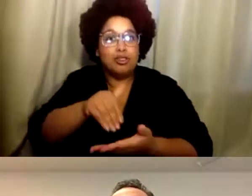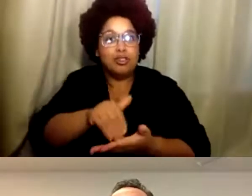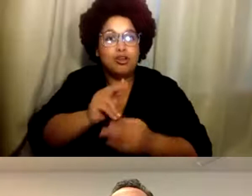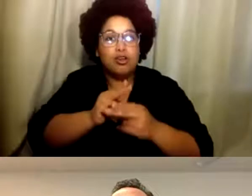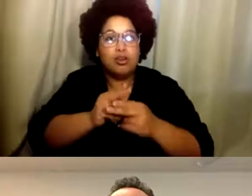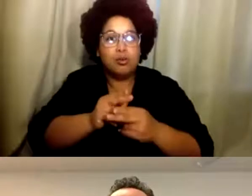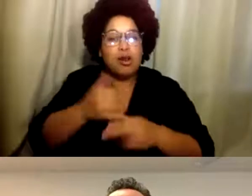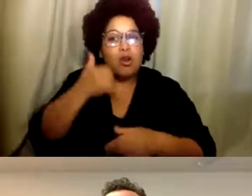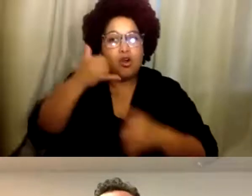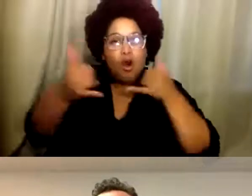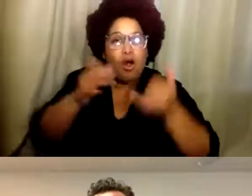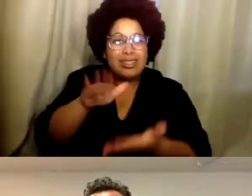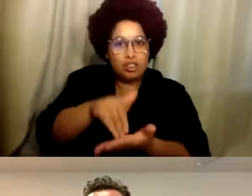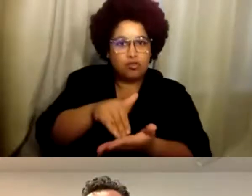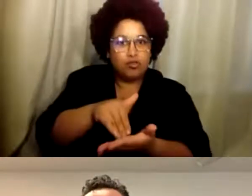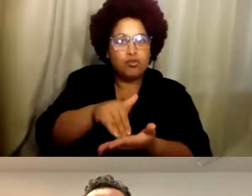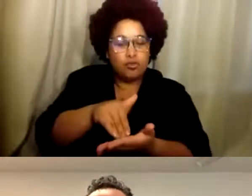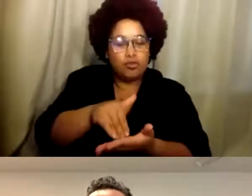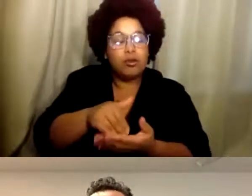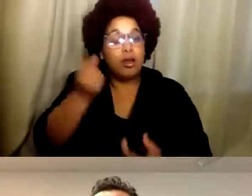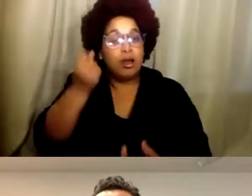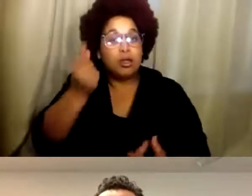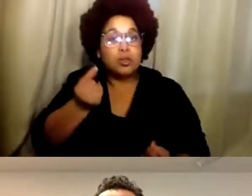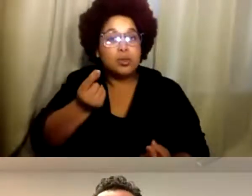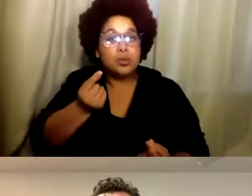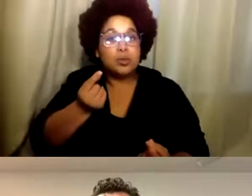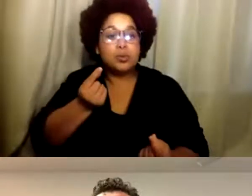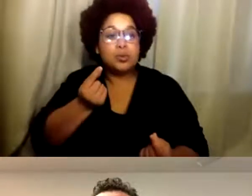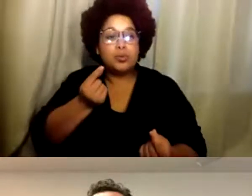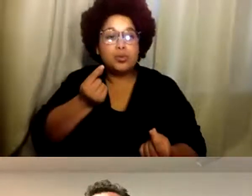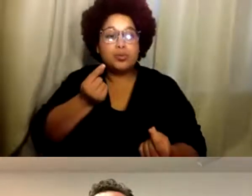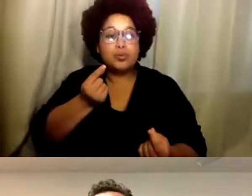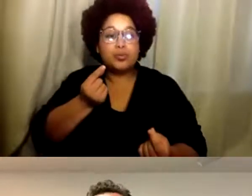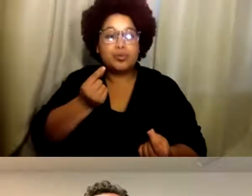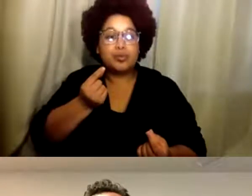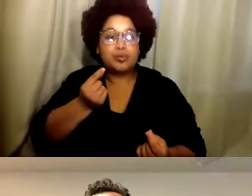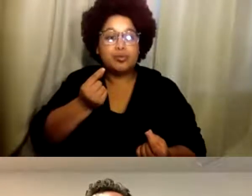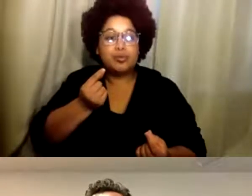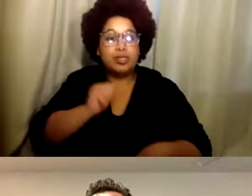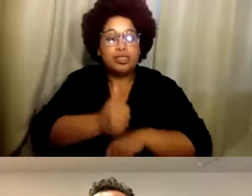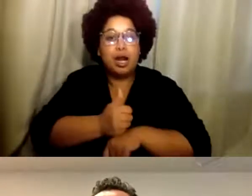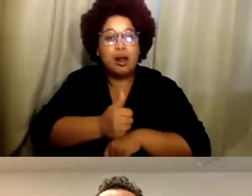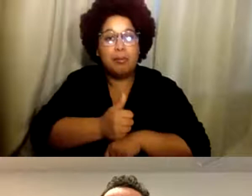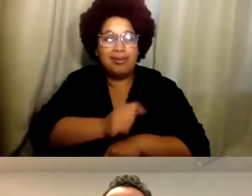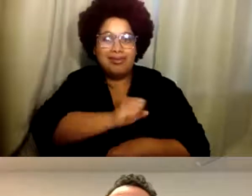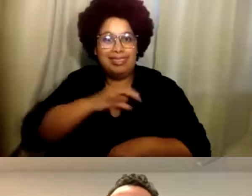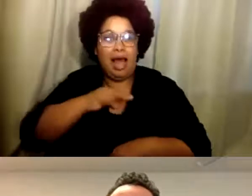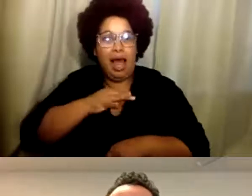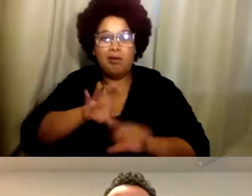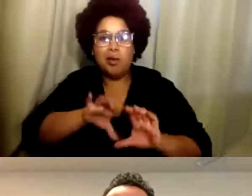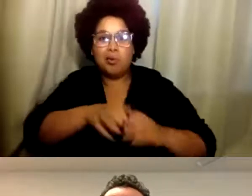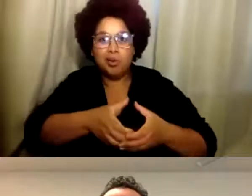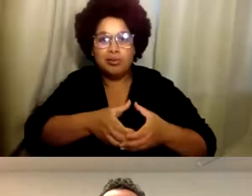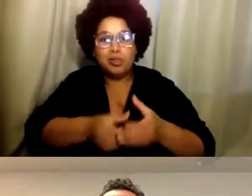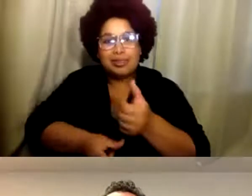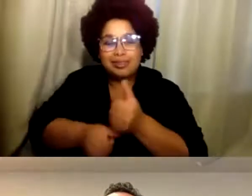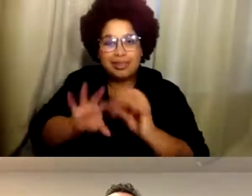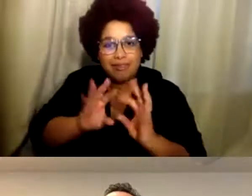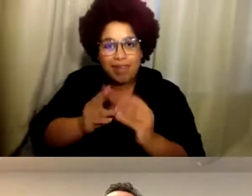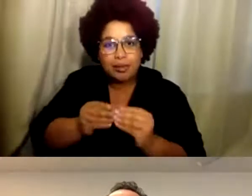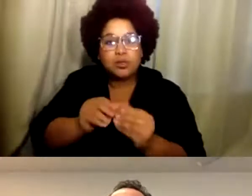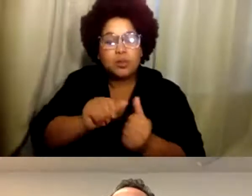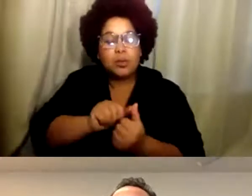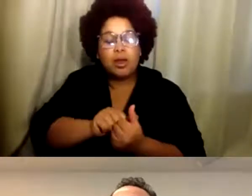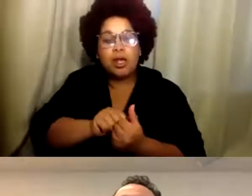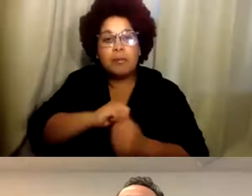center where we were able to put together a group of our staff that assisted our families with trying